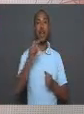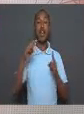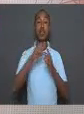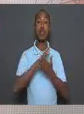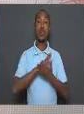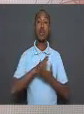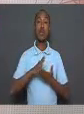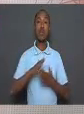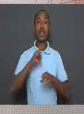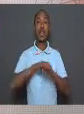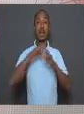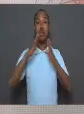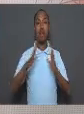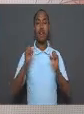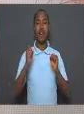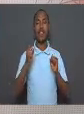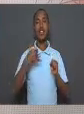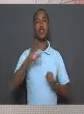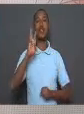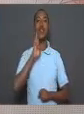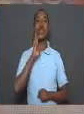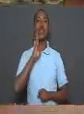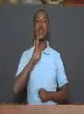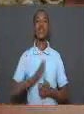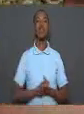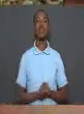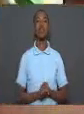remove temporarily hardness of water.